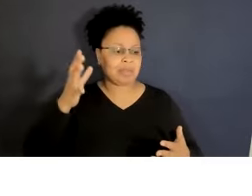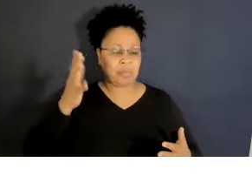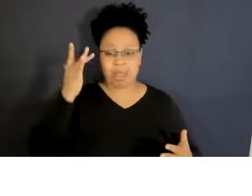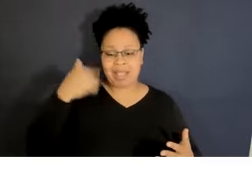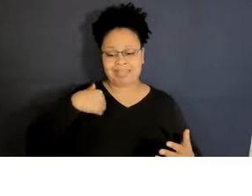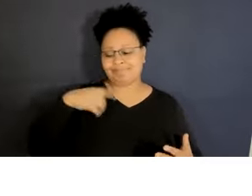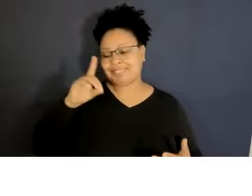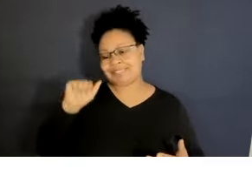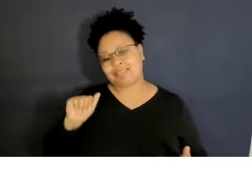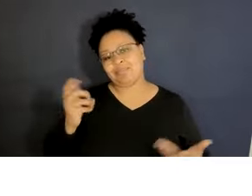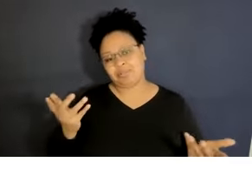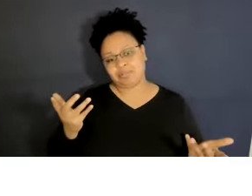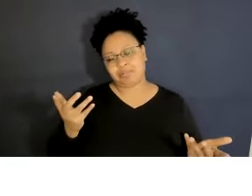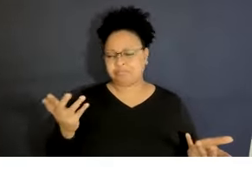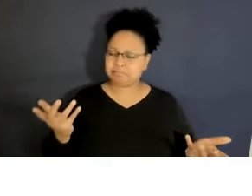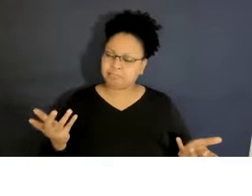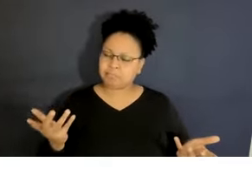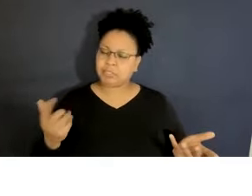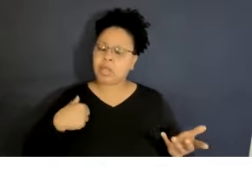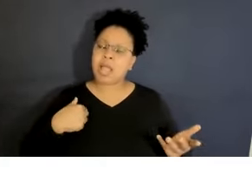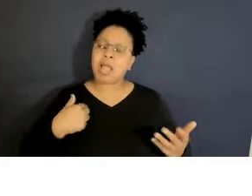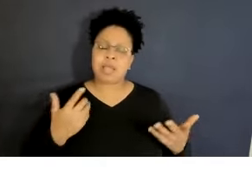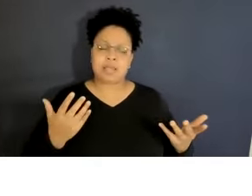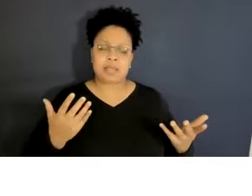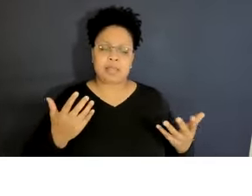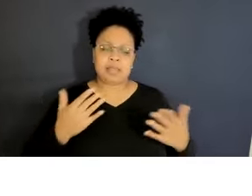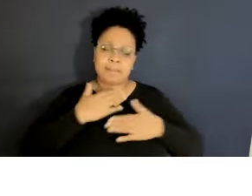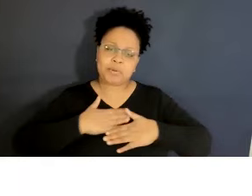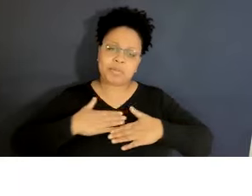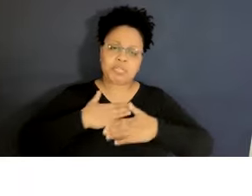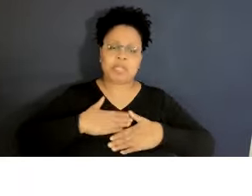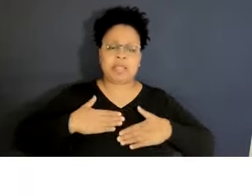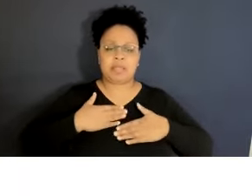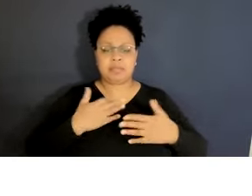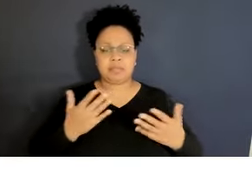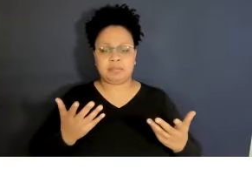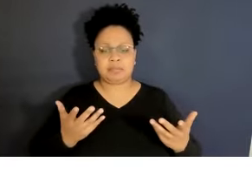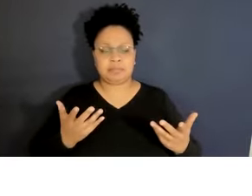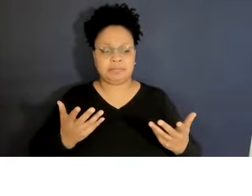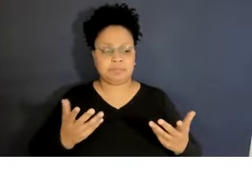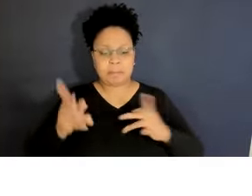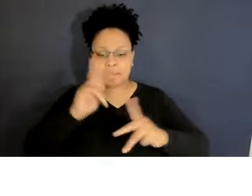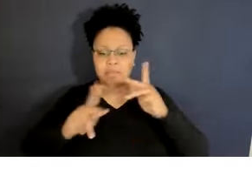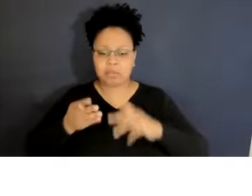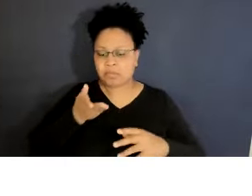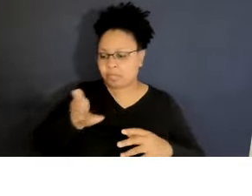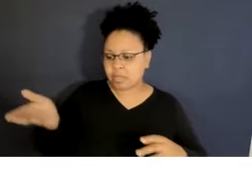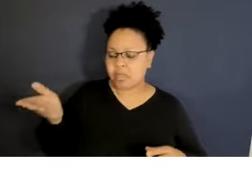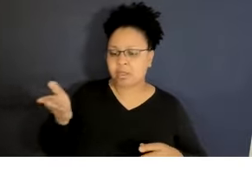So I am appreciative of people in the disability community